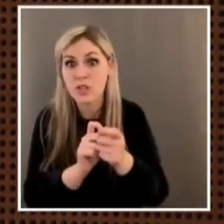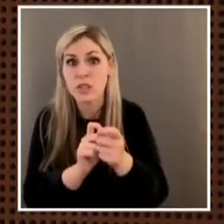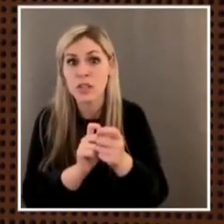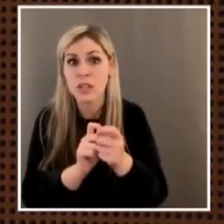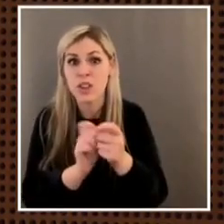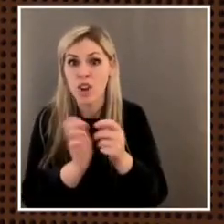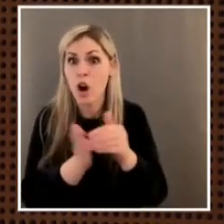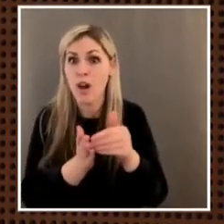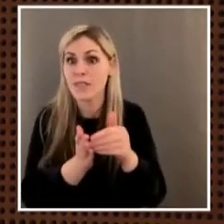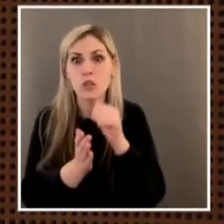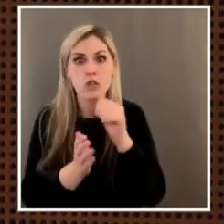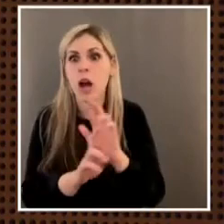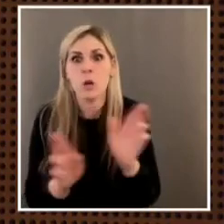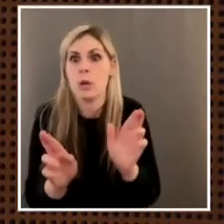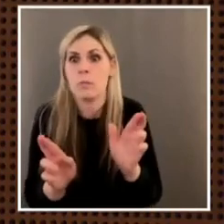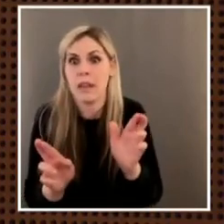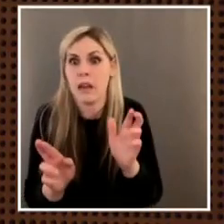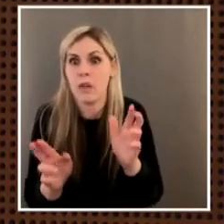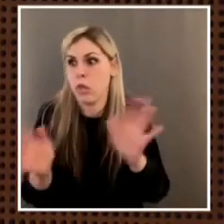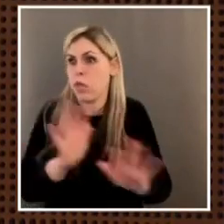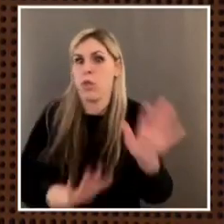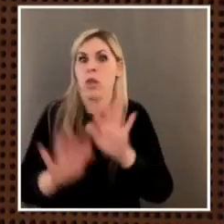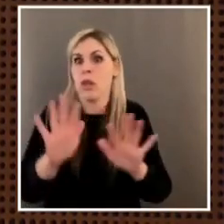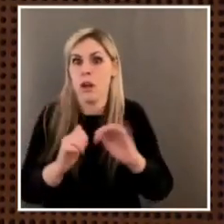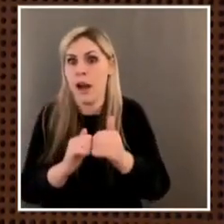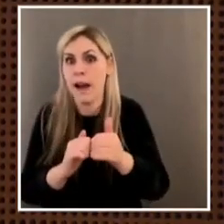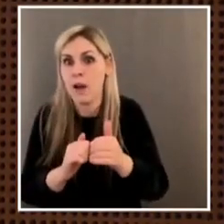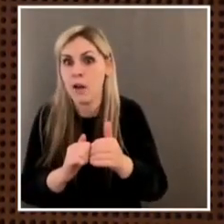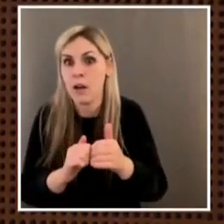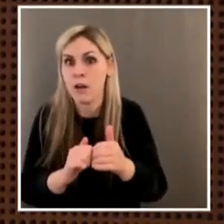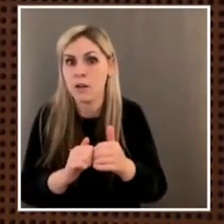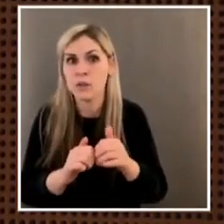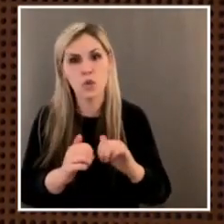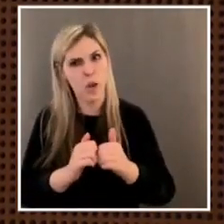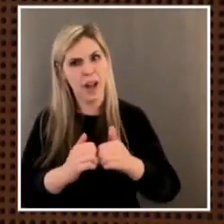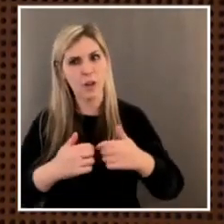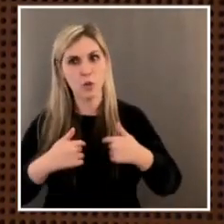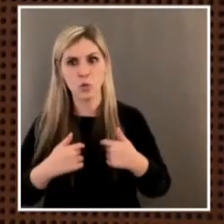often ill-equipped to do it. So how do you